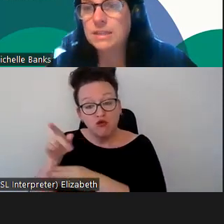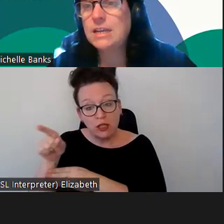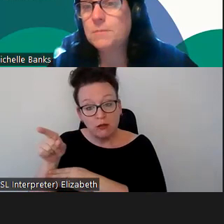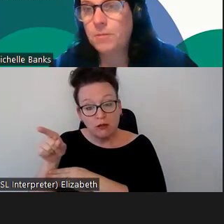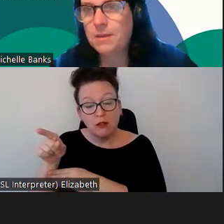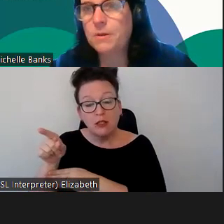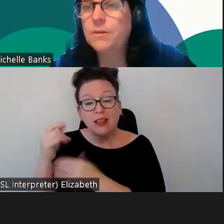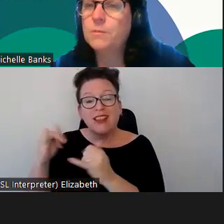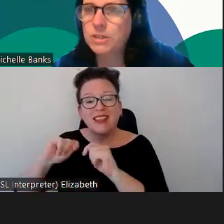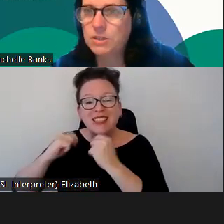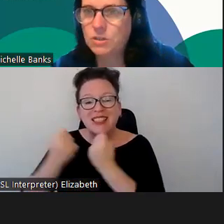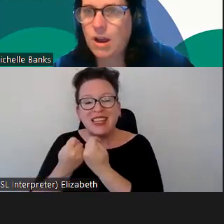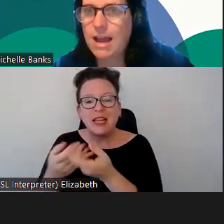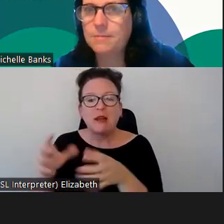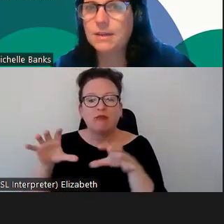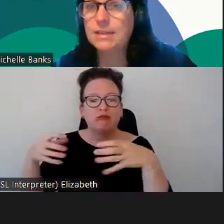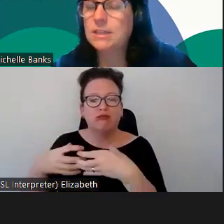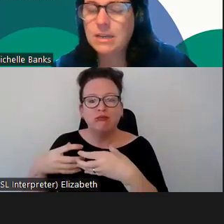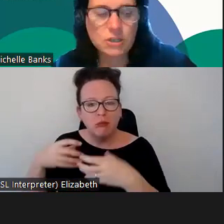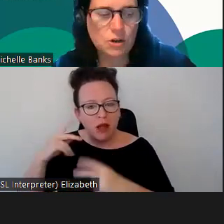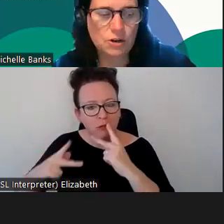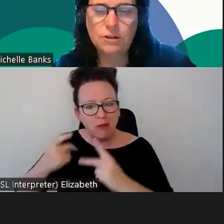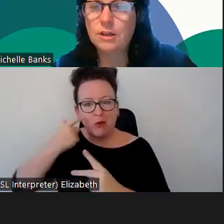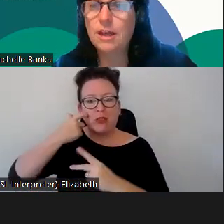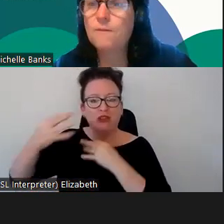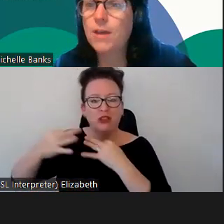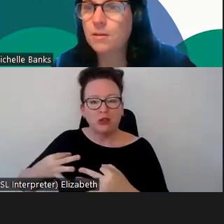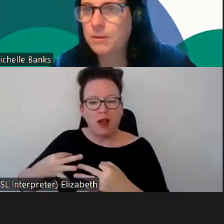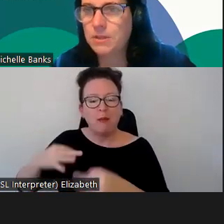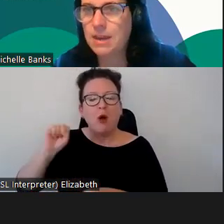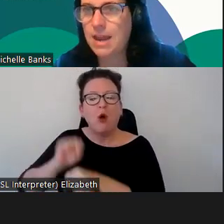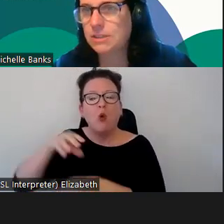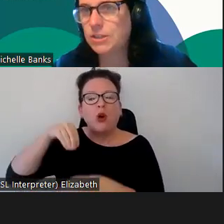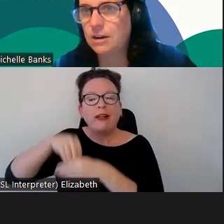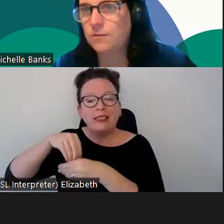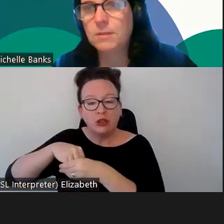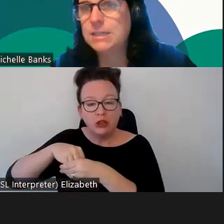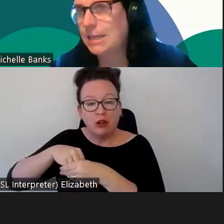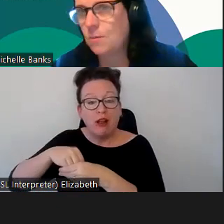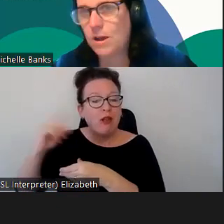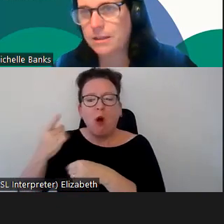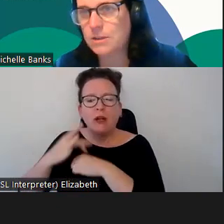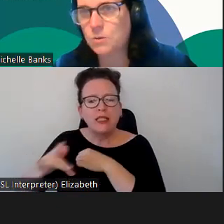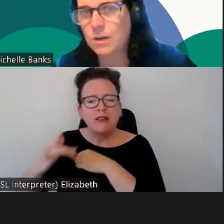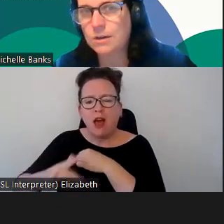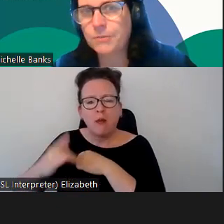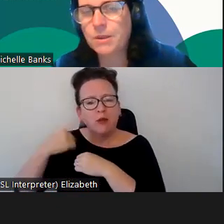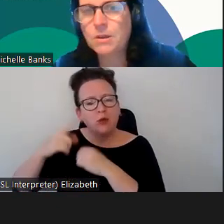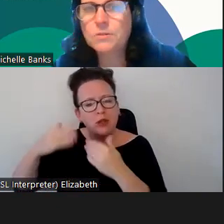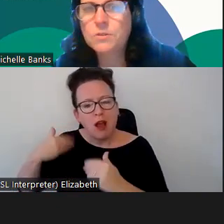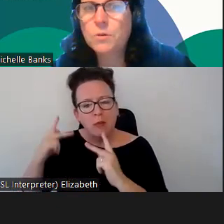this team of people that we just described is internal and available to the NextGener from the day they walk in the